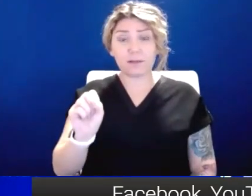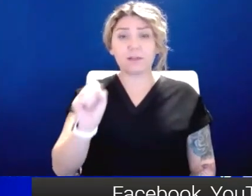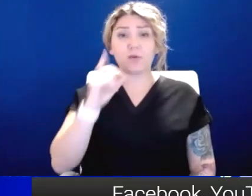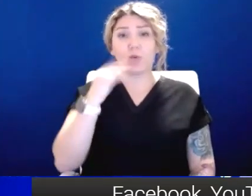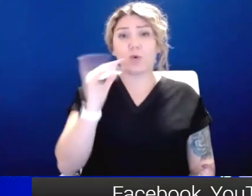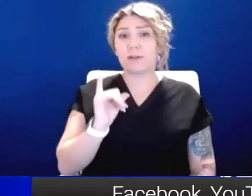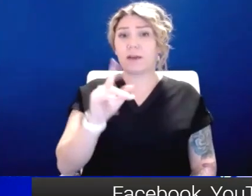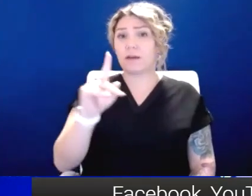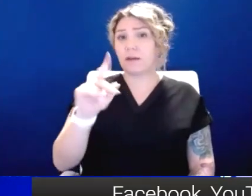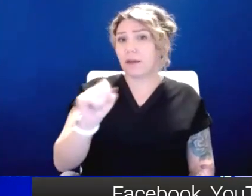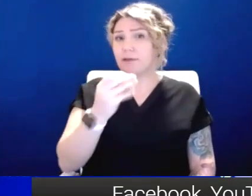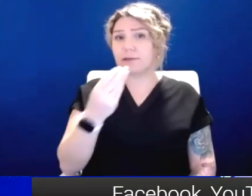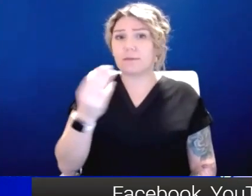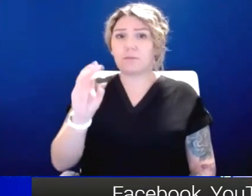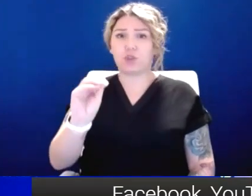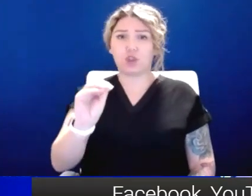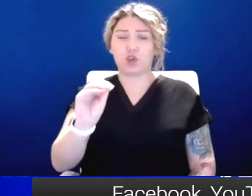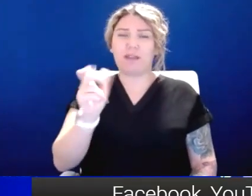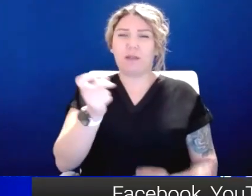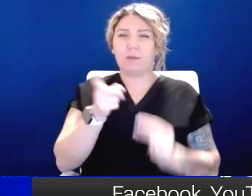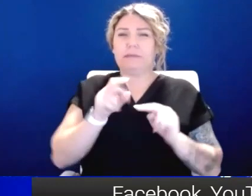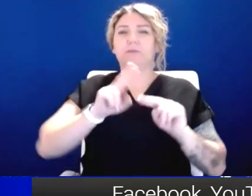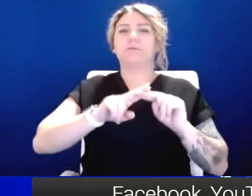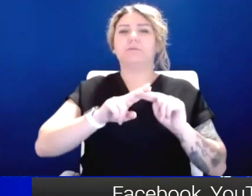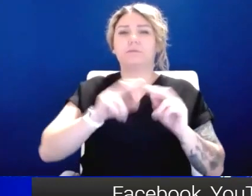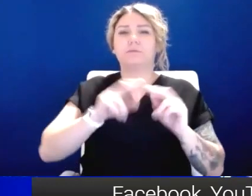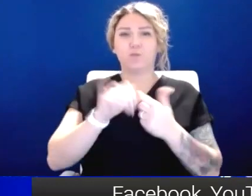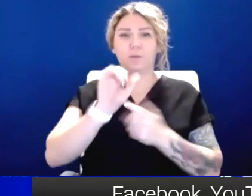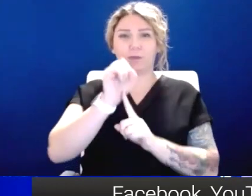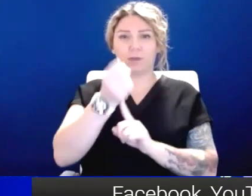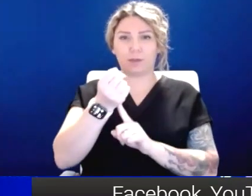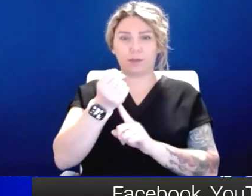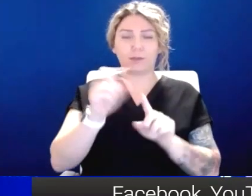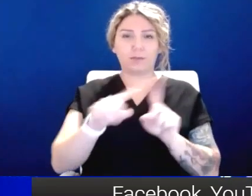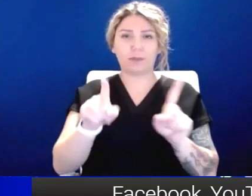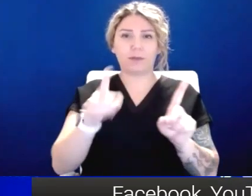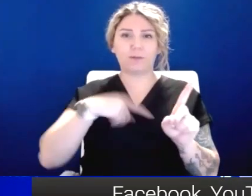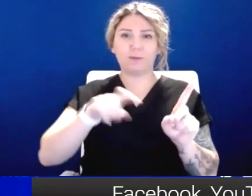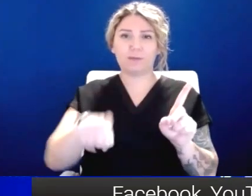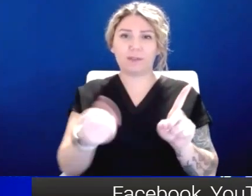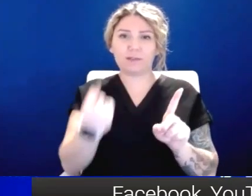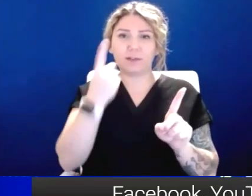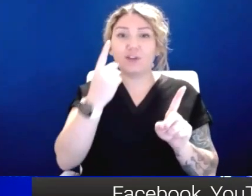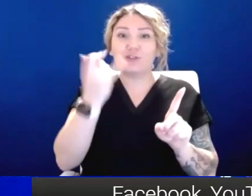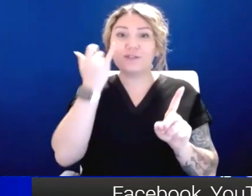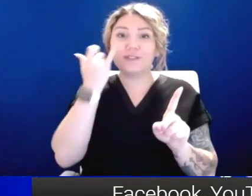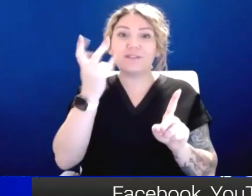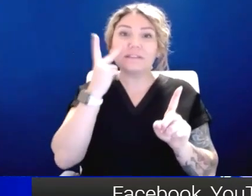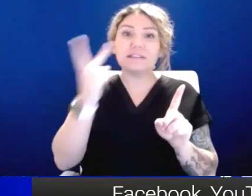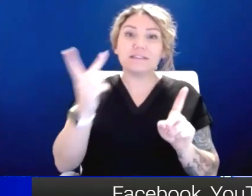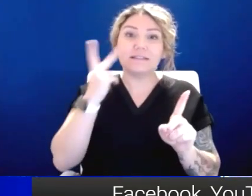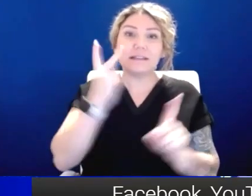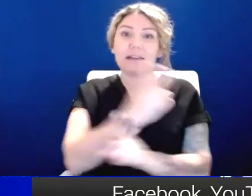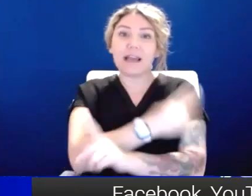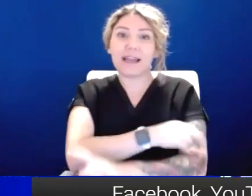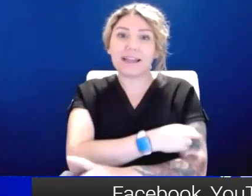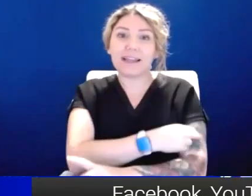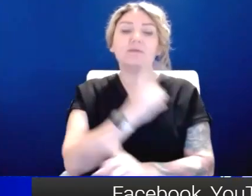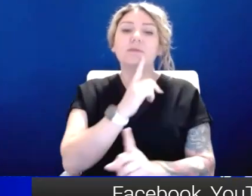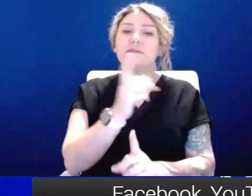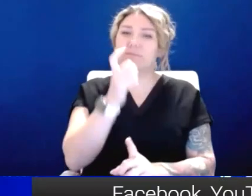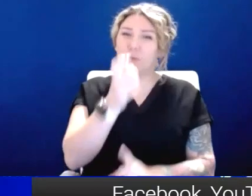there is a little bit of uptick in cases, but we have to understand that if we are seeing hospitalizations, we probably won't see those for